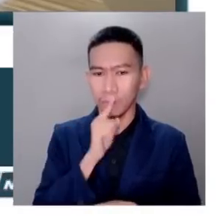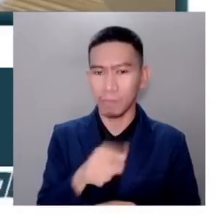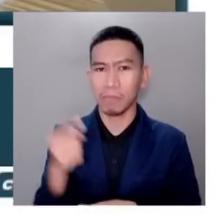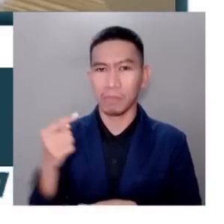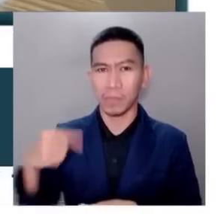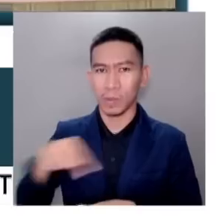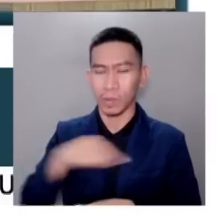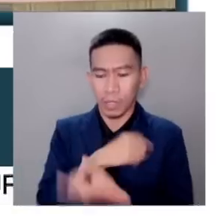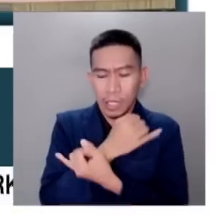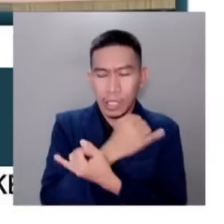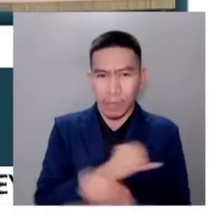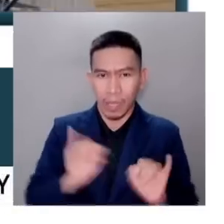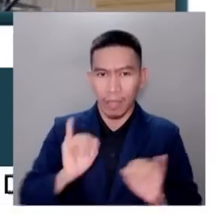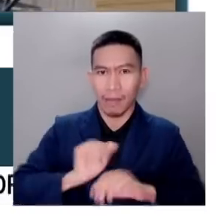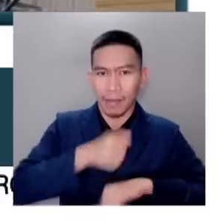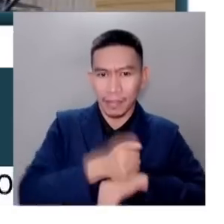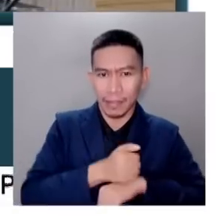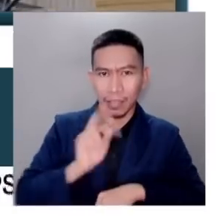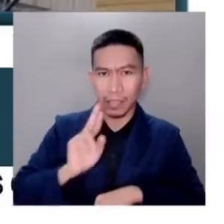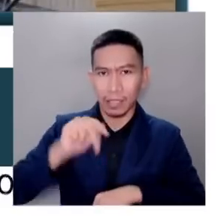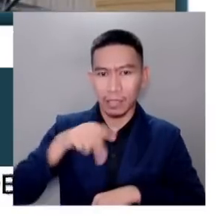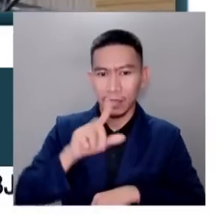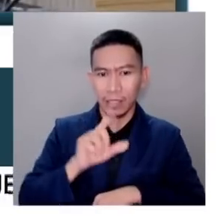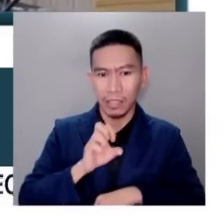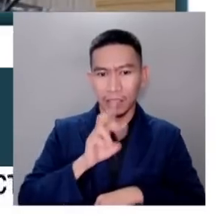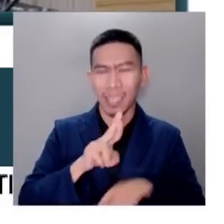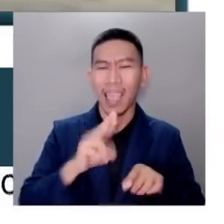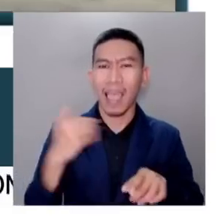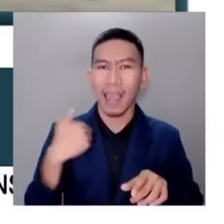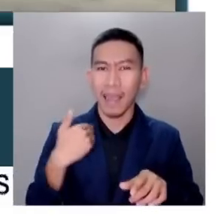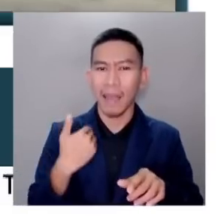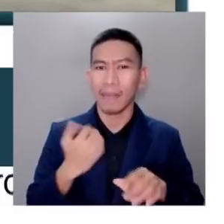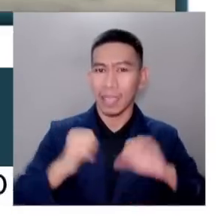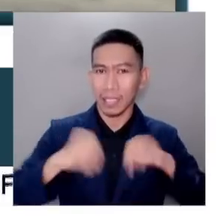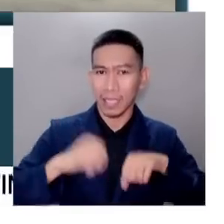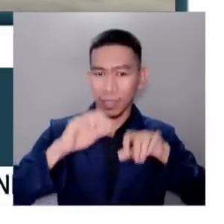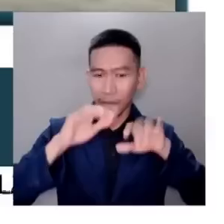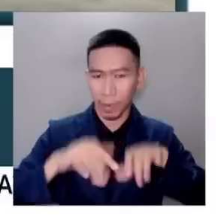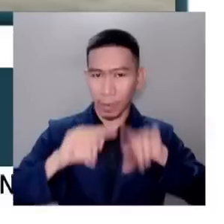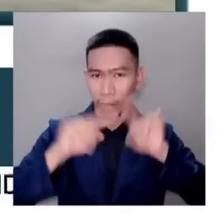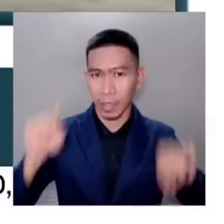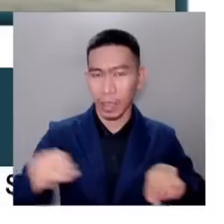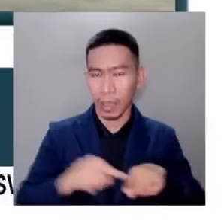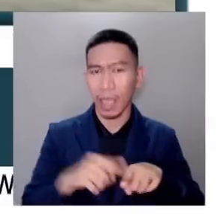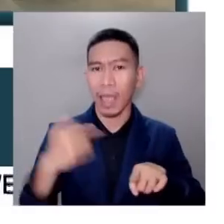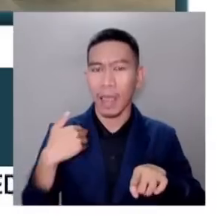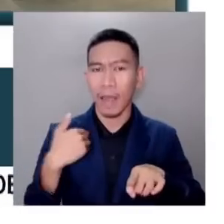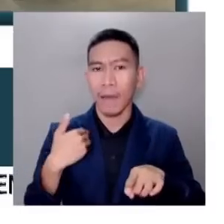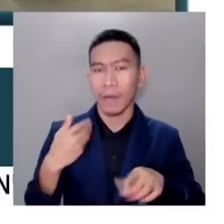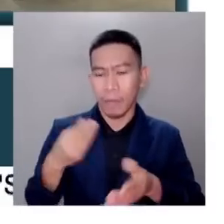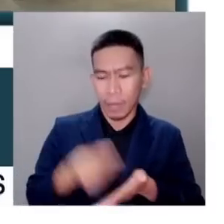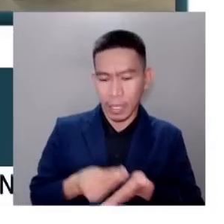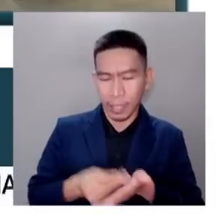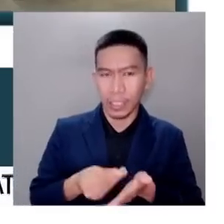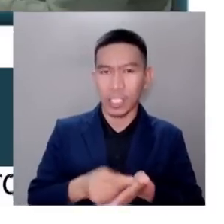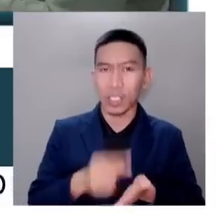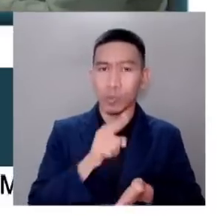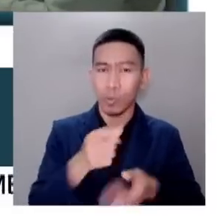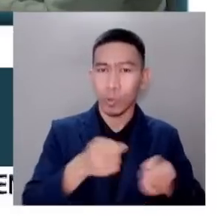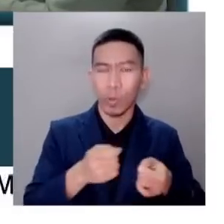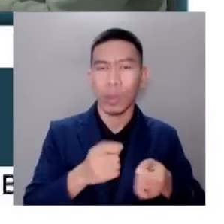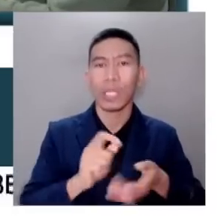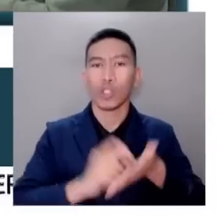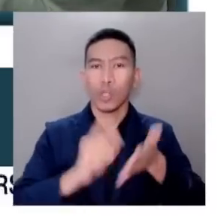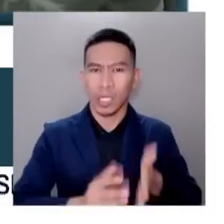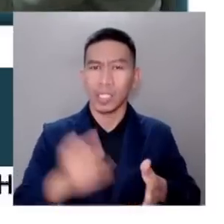Rappler. There's a clause in our shareholders agreement that gives the power, the money power, to journalists, right? We make the final decisions. I